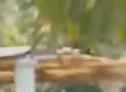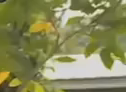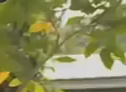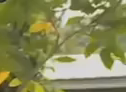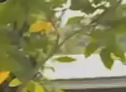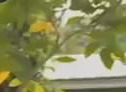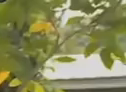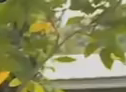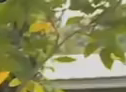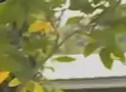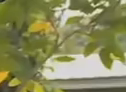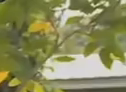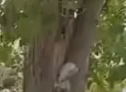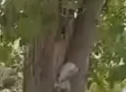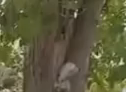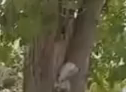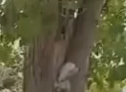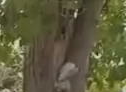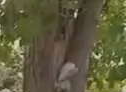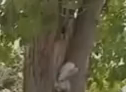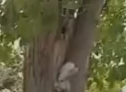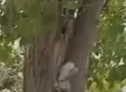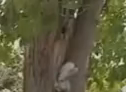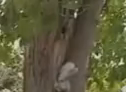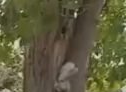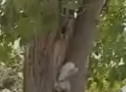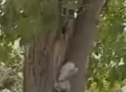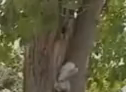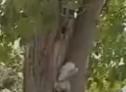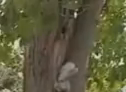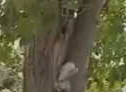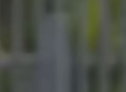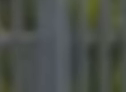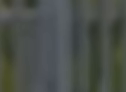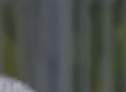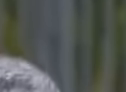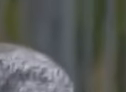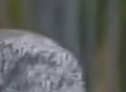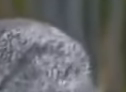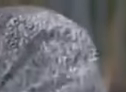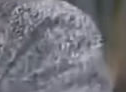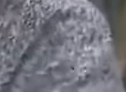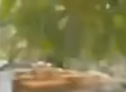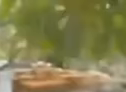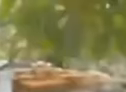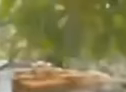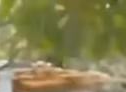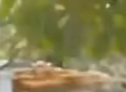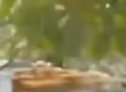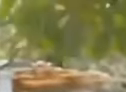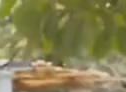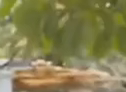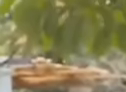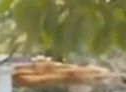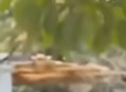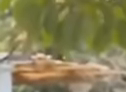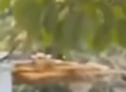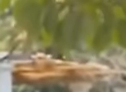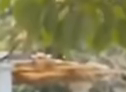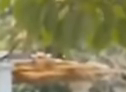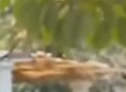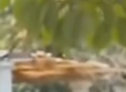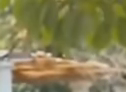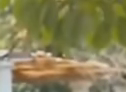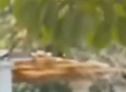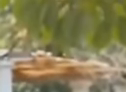I don't know what's wrong with Gladys, you know. I don't know. She's jumping up and down and carrying on like she's a crapo, like a carnival. She said this because of the hand sanitizer,